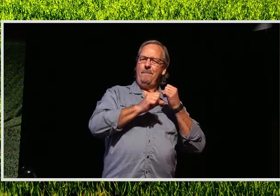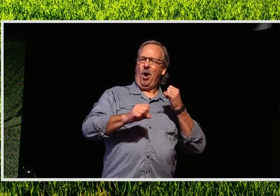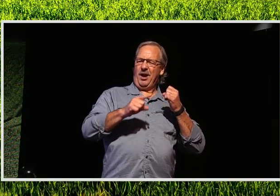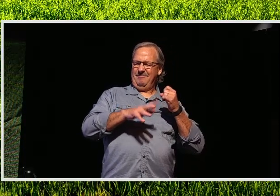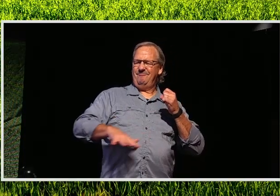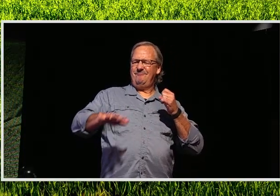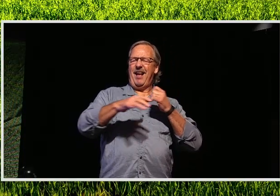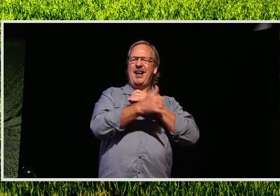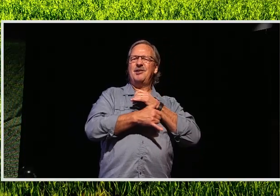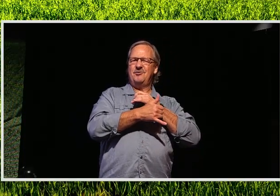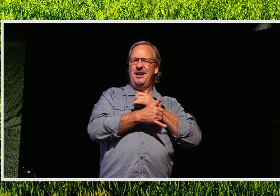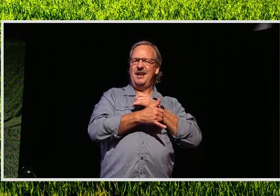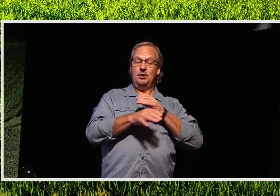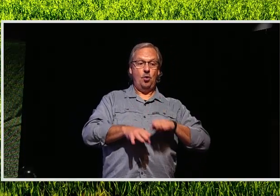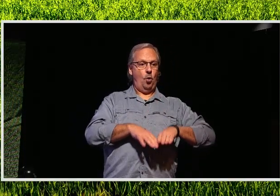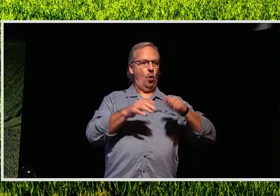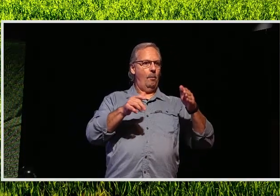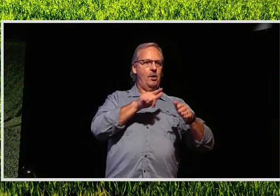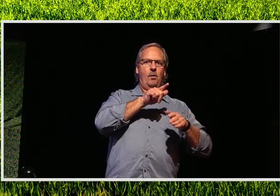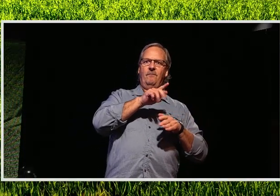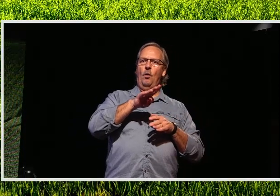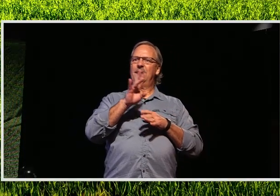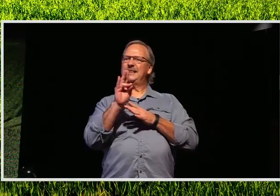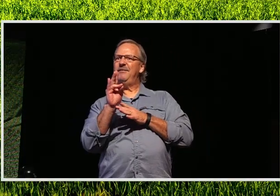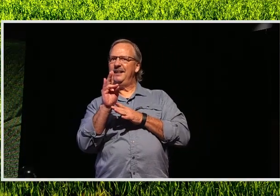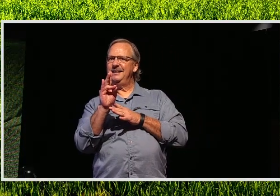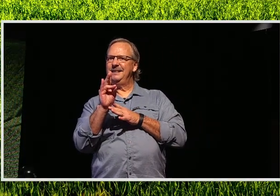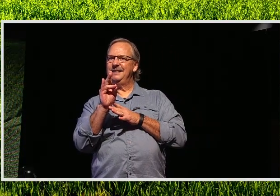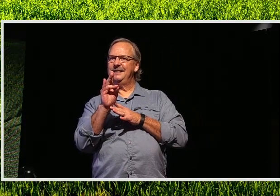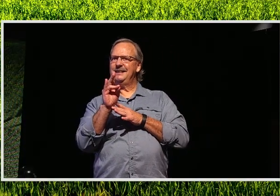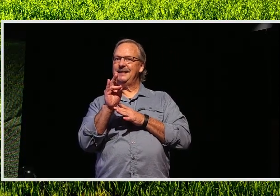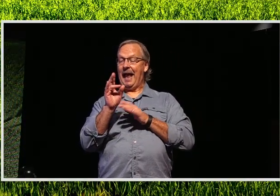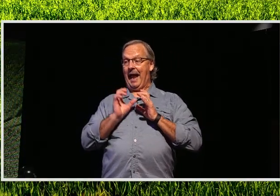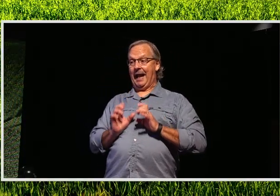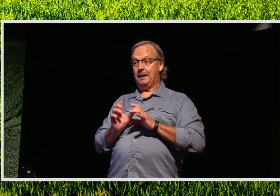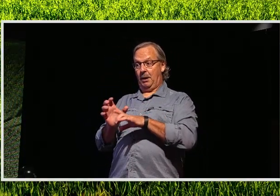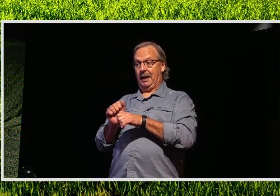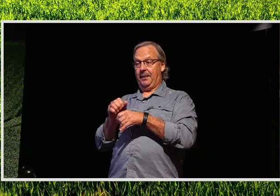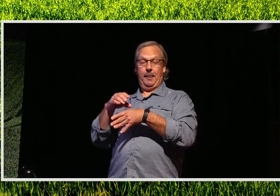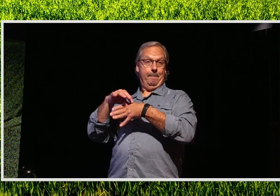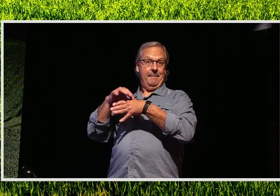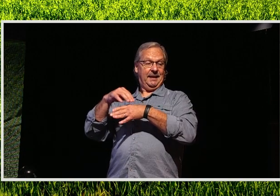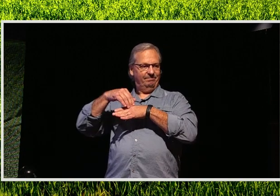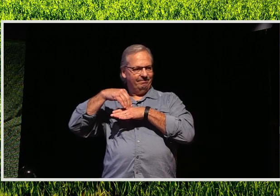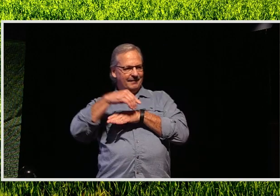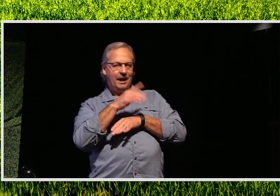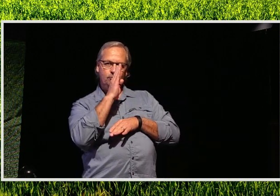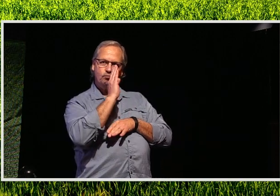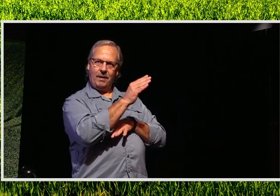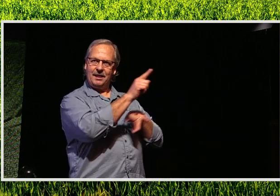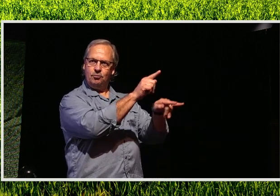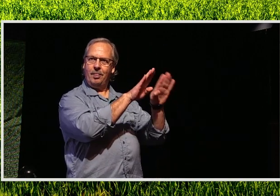open 24/7, and customers can get the meat shipped directly to their door.